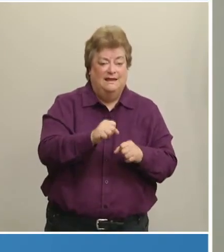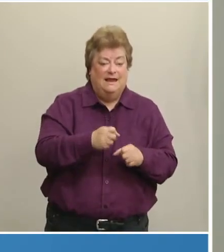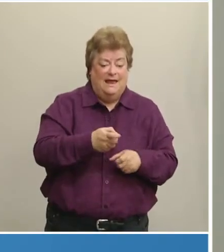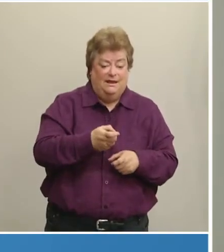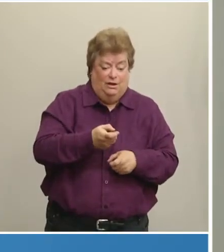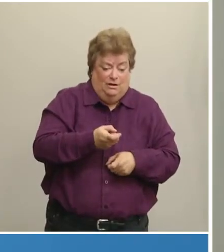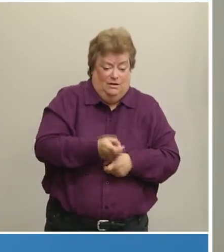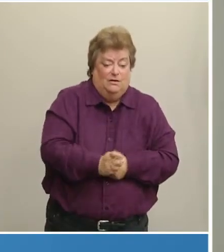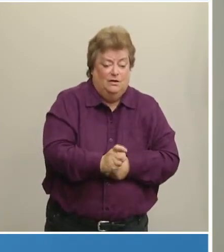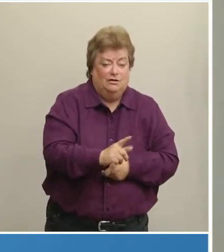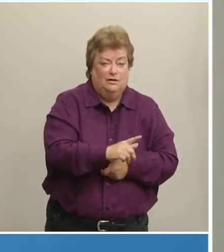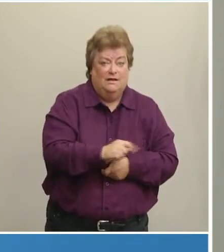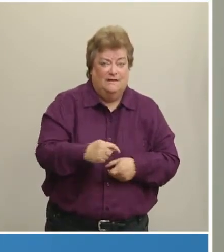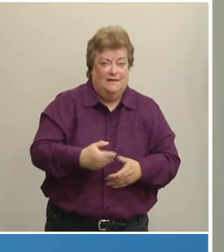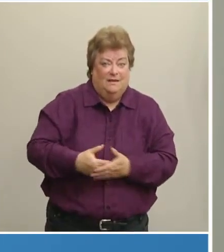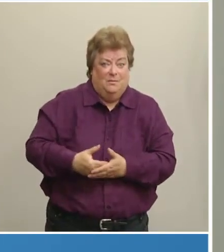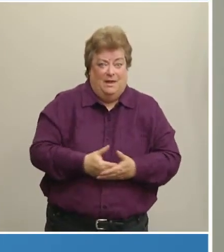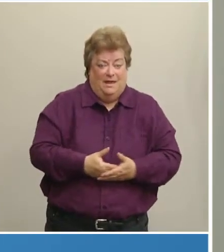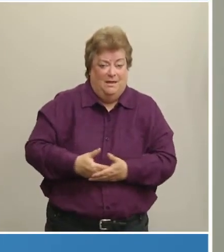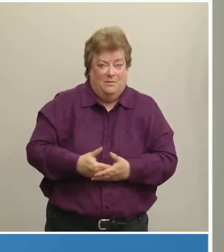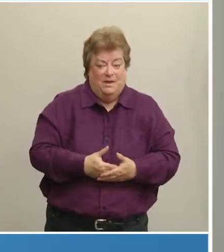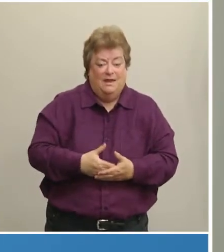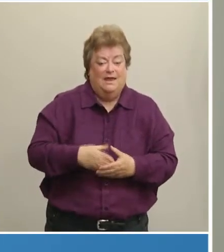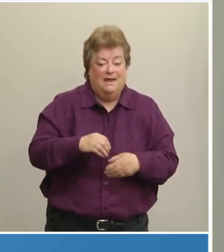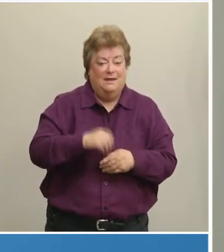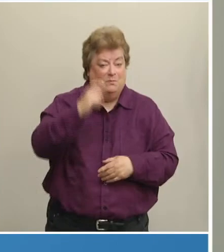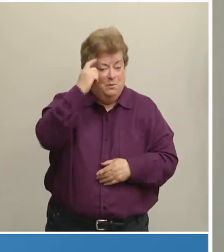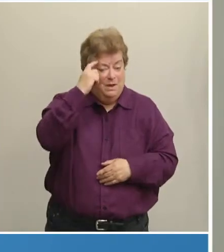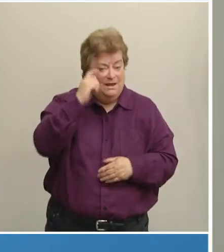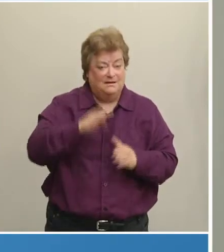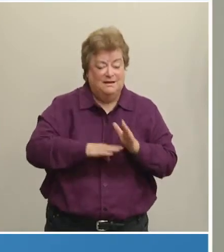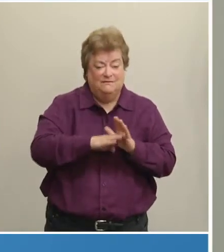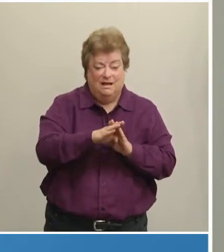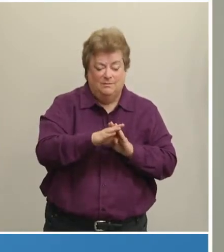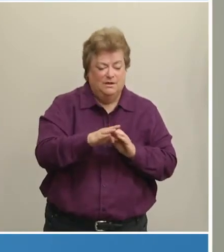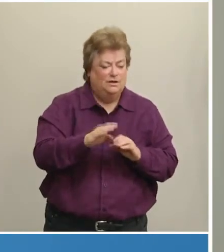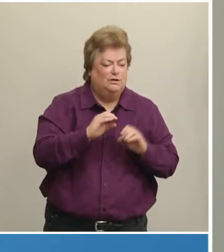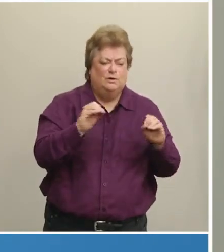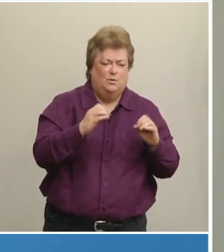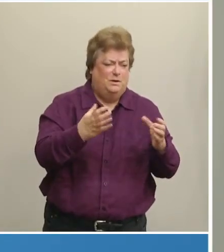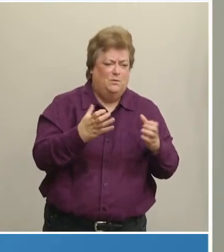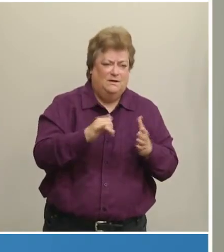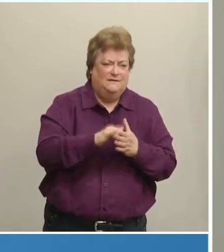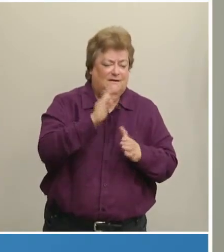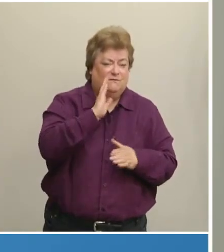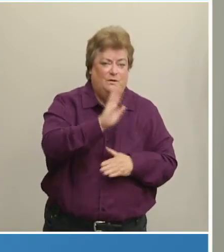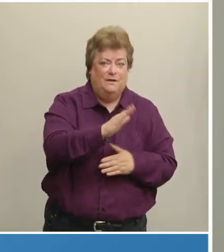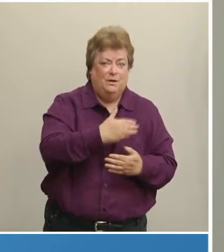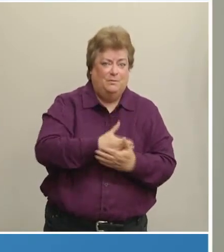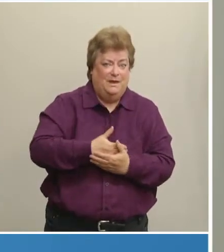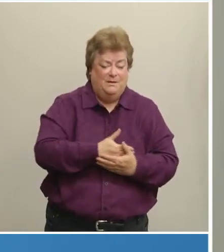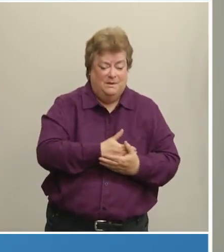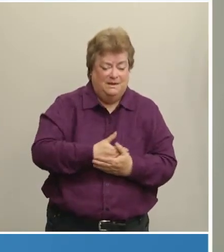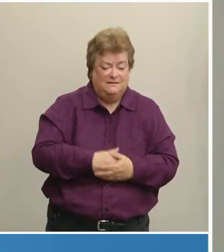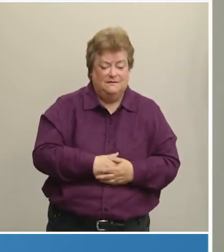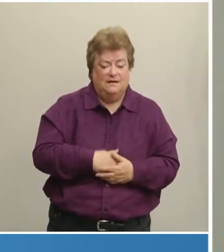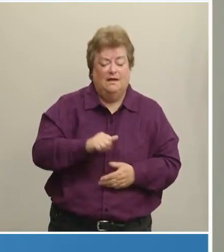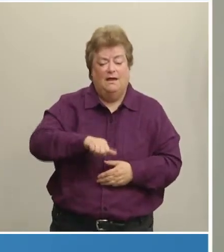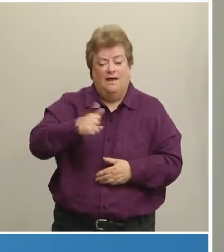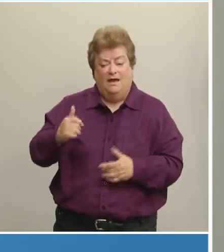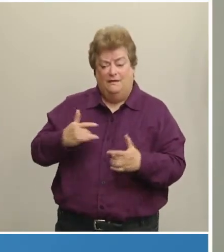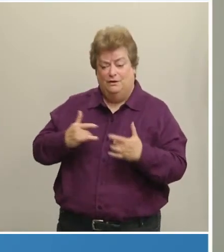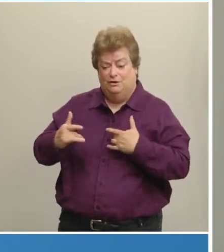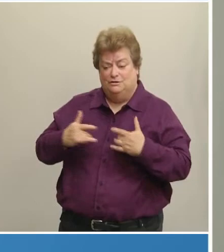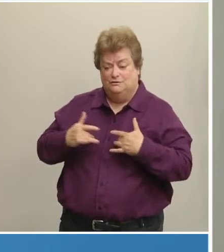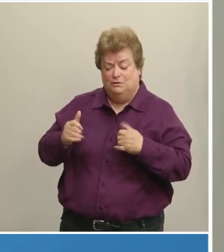fetal nervous system and brain development. Nobody wants that for their baby. The other concern with